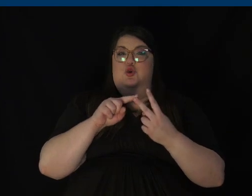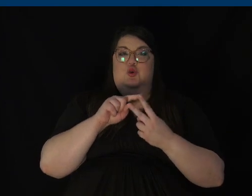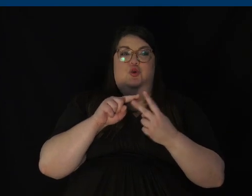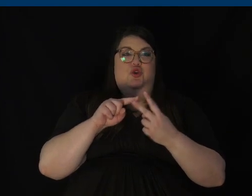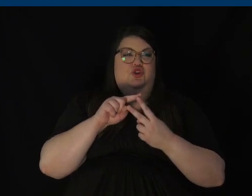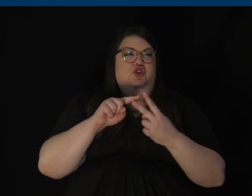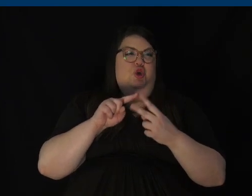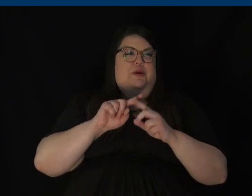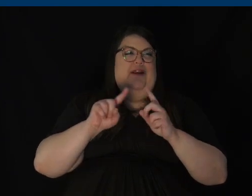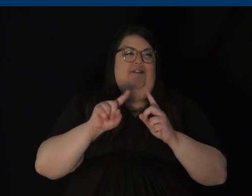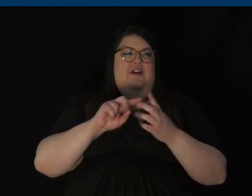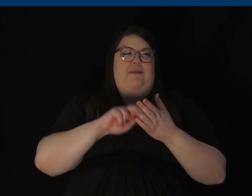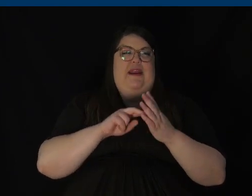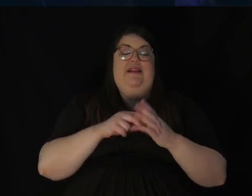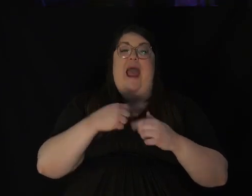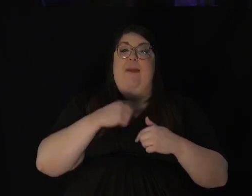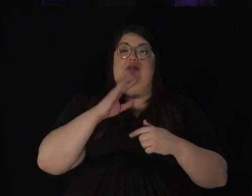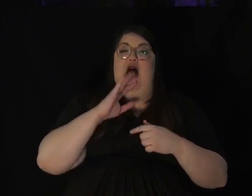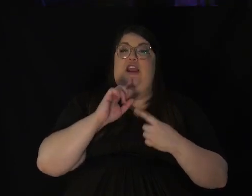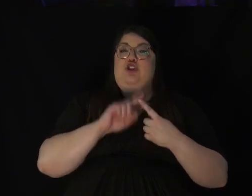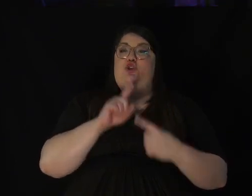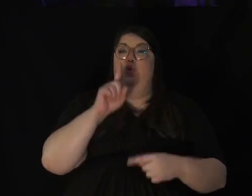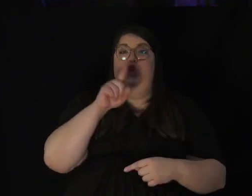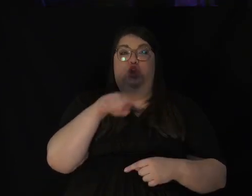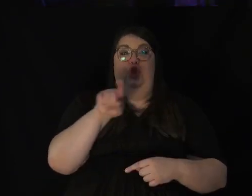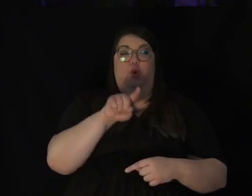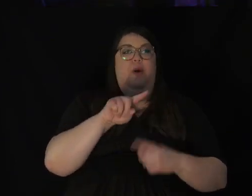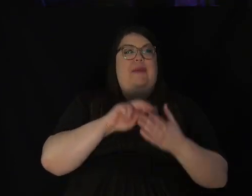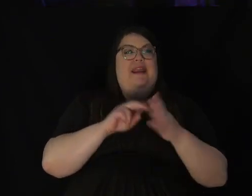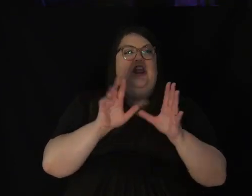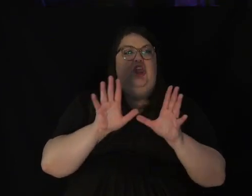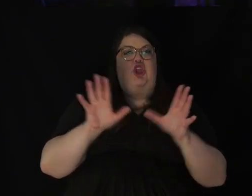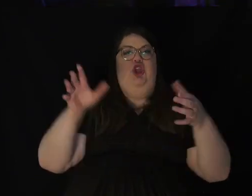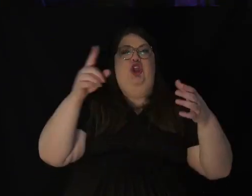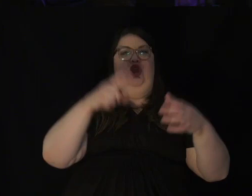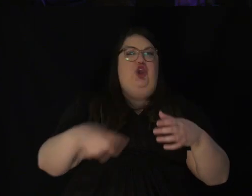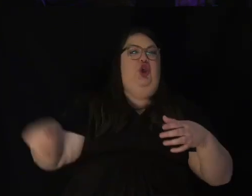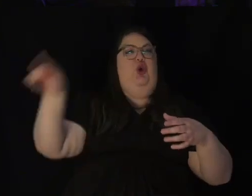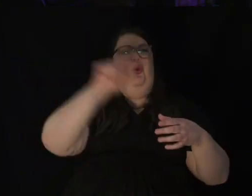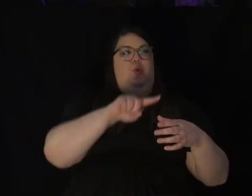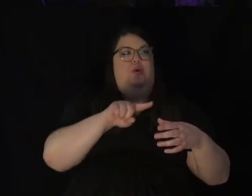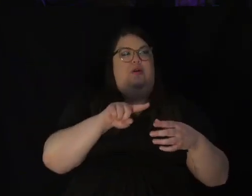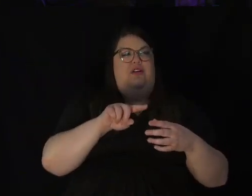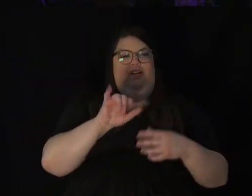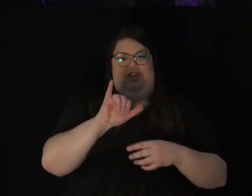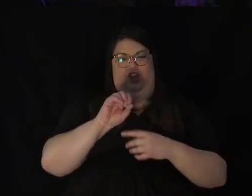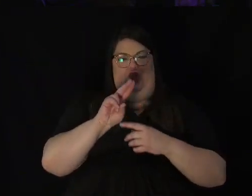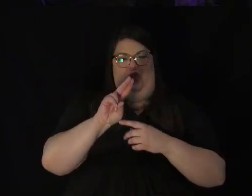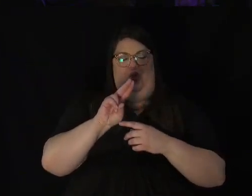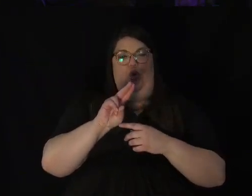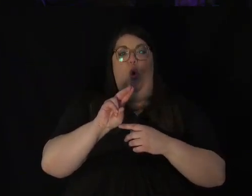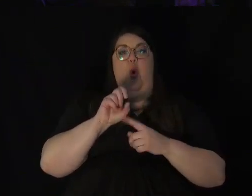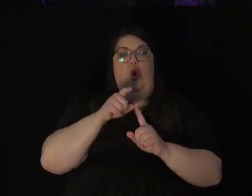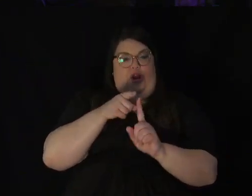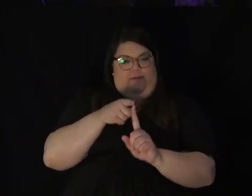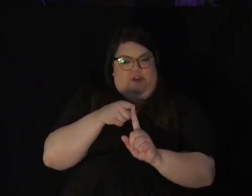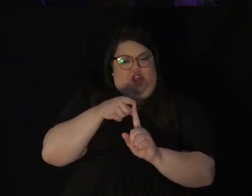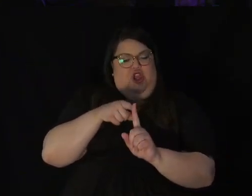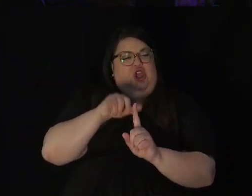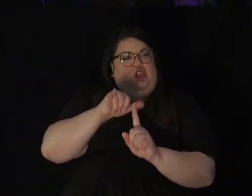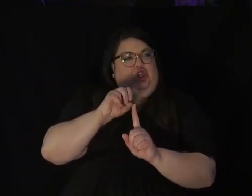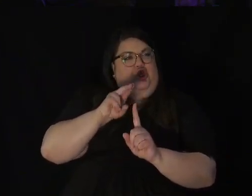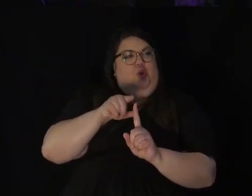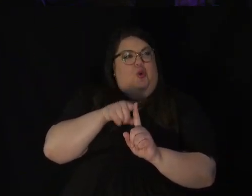I'm talking to you, meaning this whole collective group. Or it could be